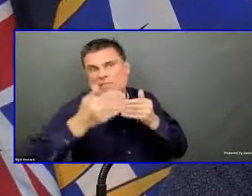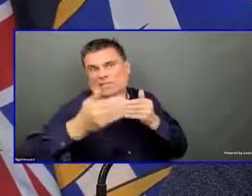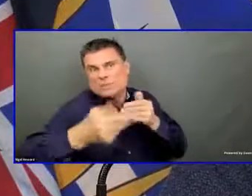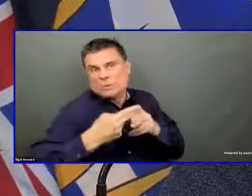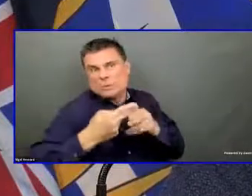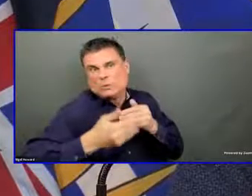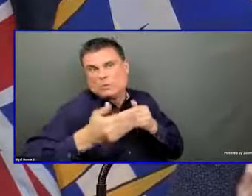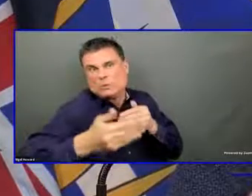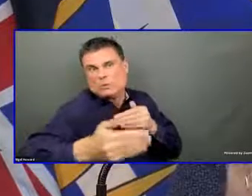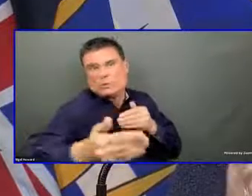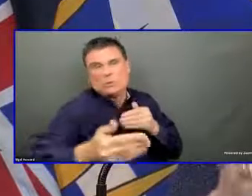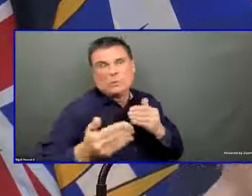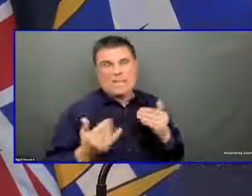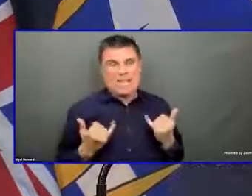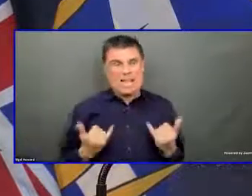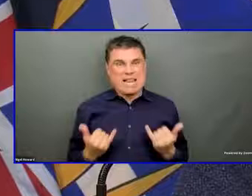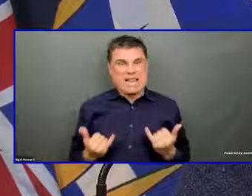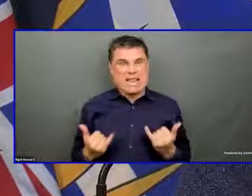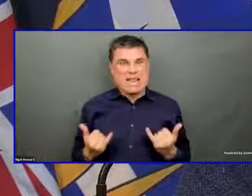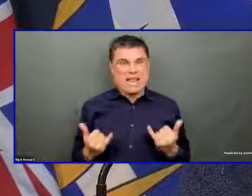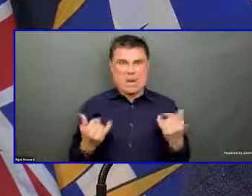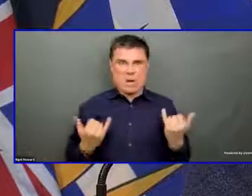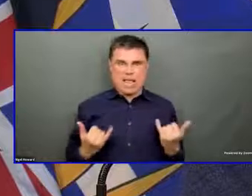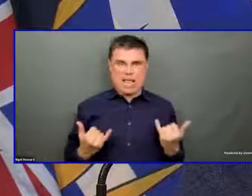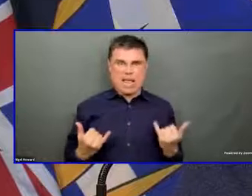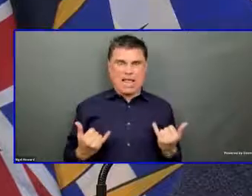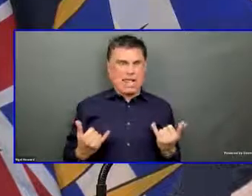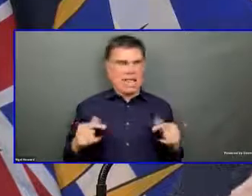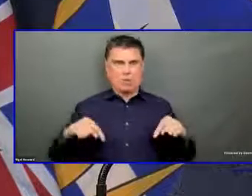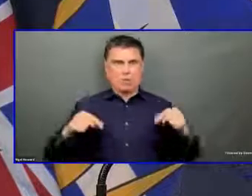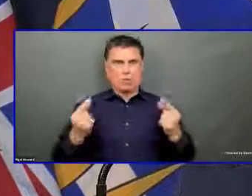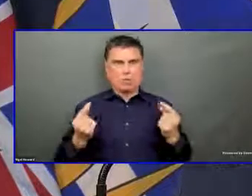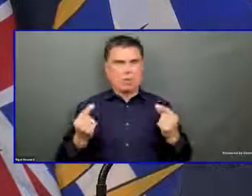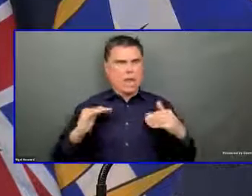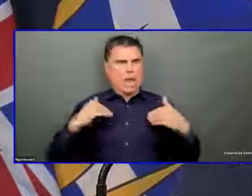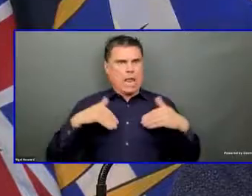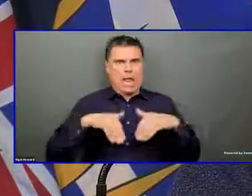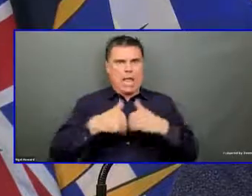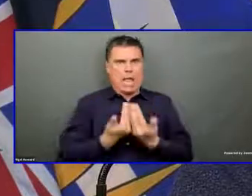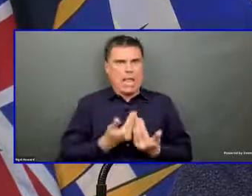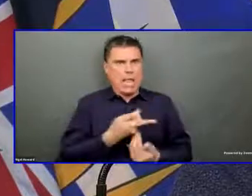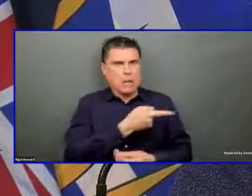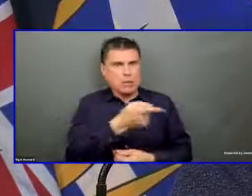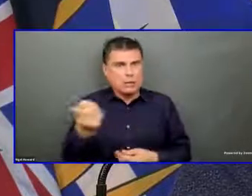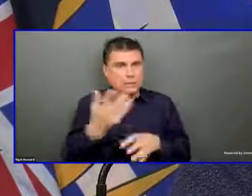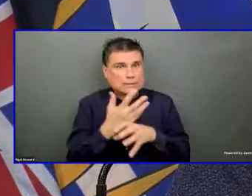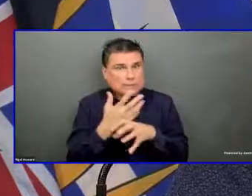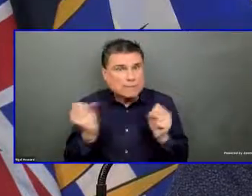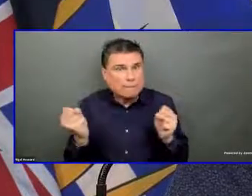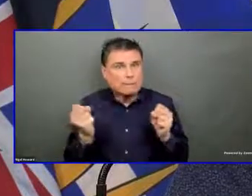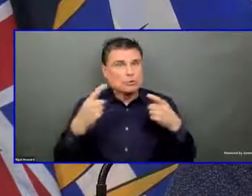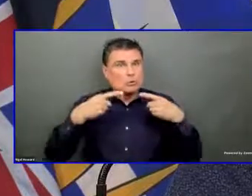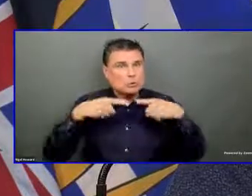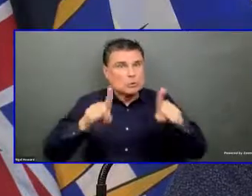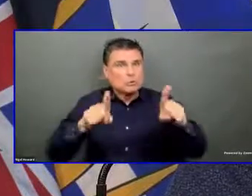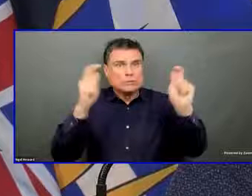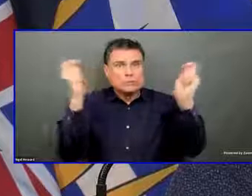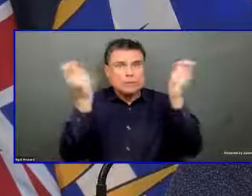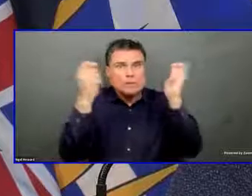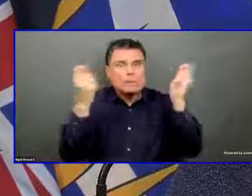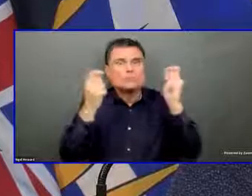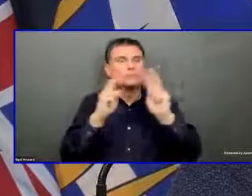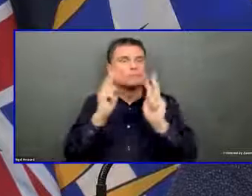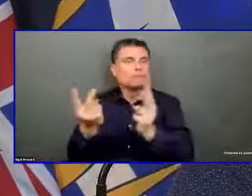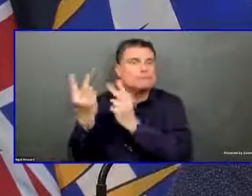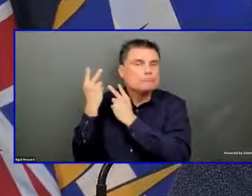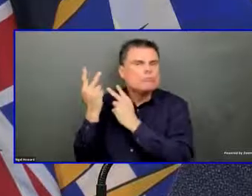pandemic, how can we have safe remembrances or celebrations of these important events? So the parade,